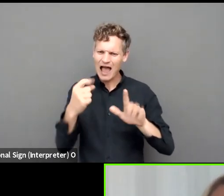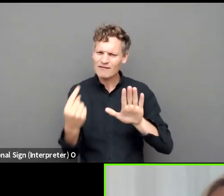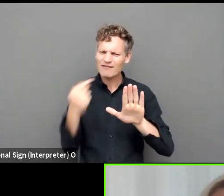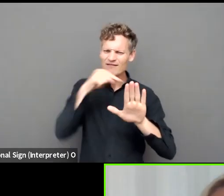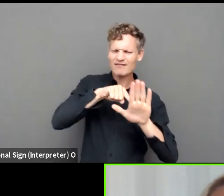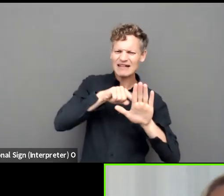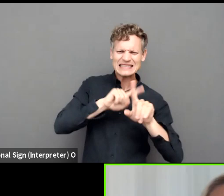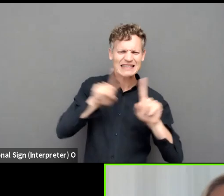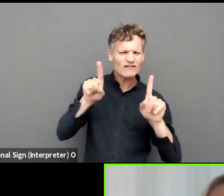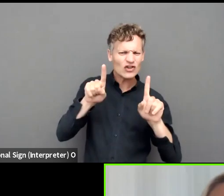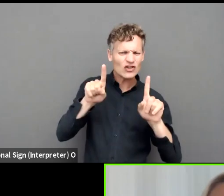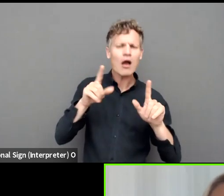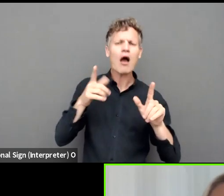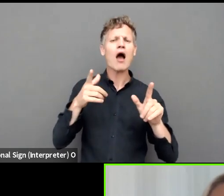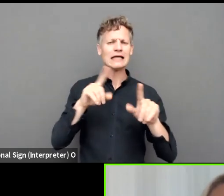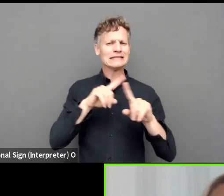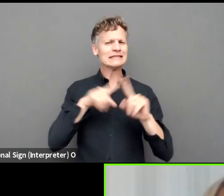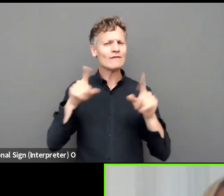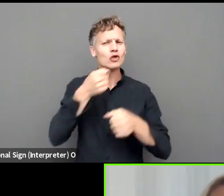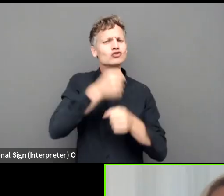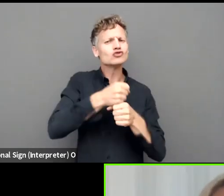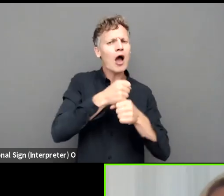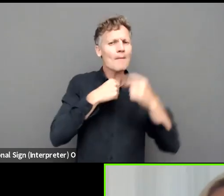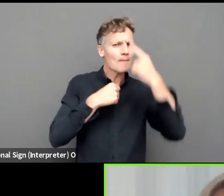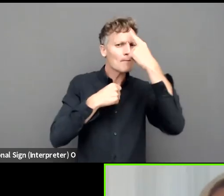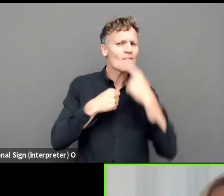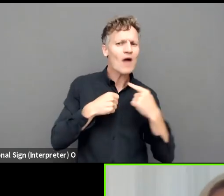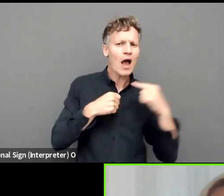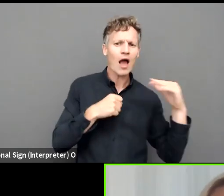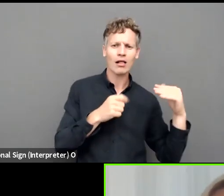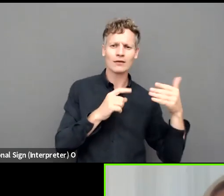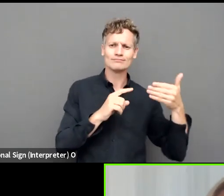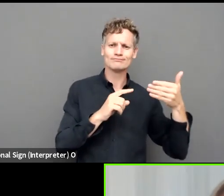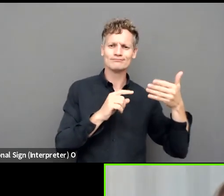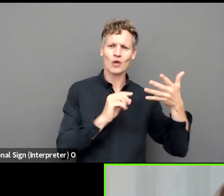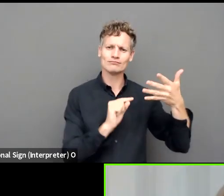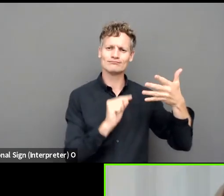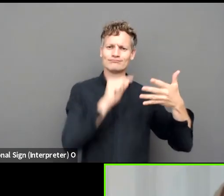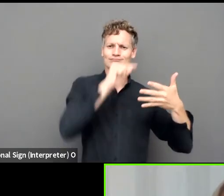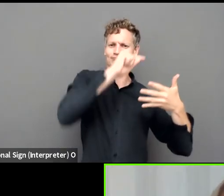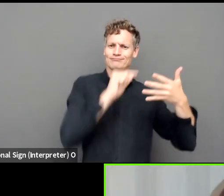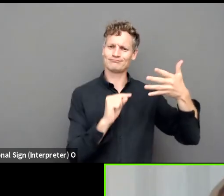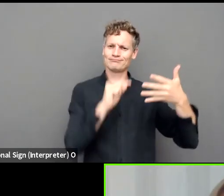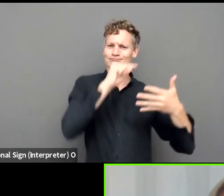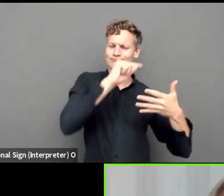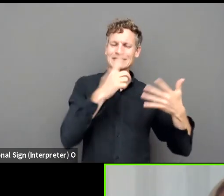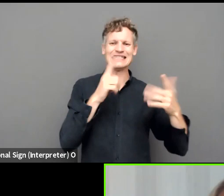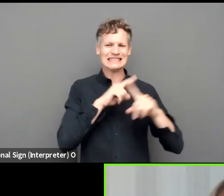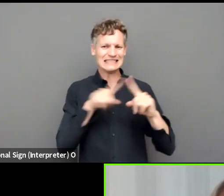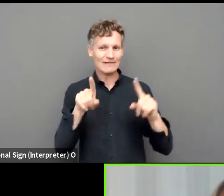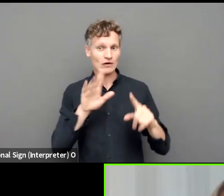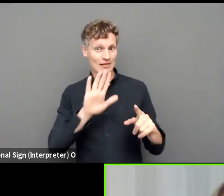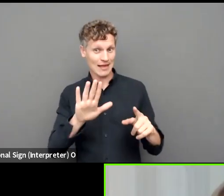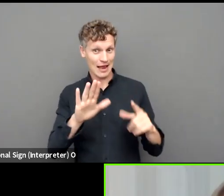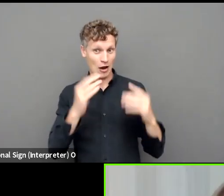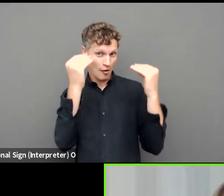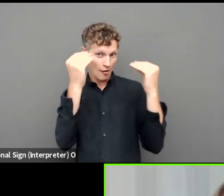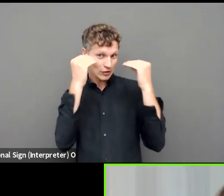could be differences in education, in discipline, in whatever background they have. So that's what I meant with apples, that